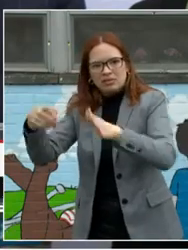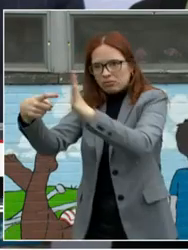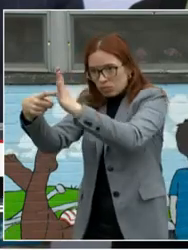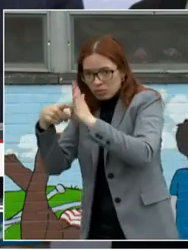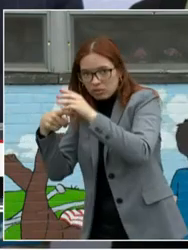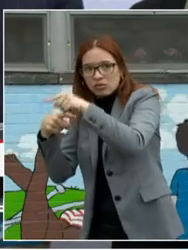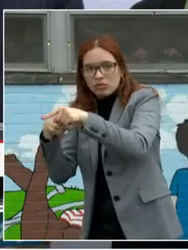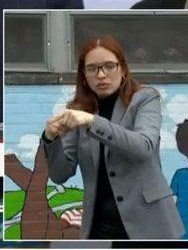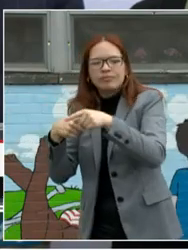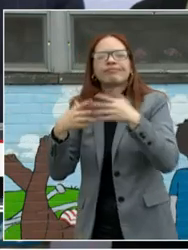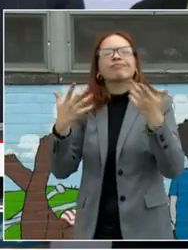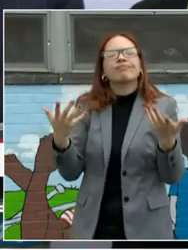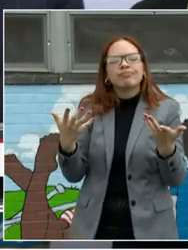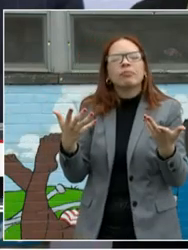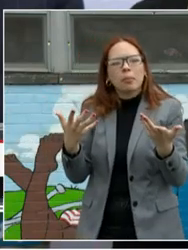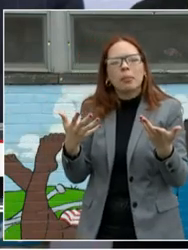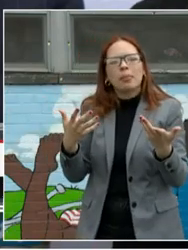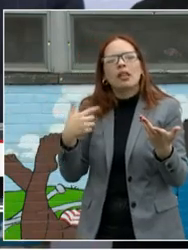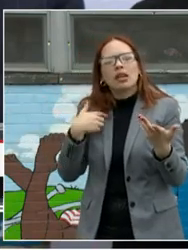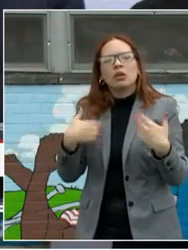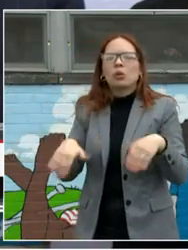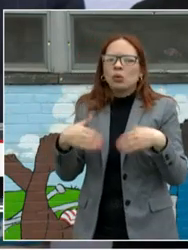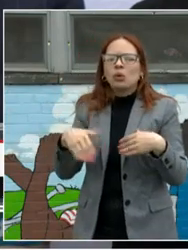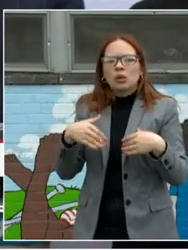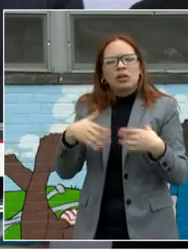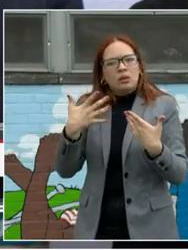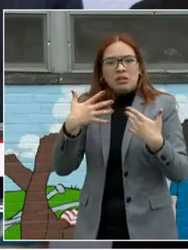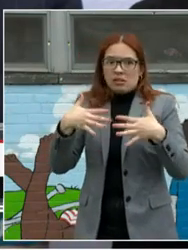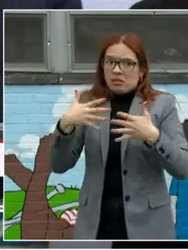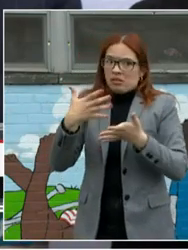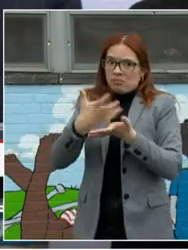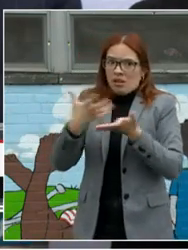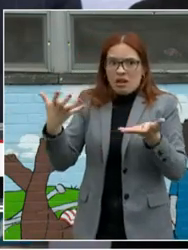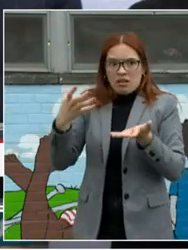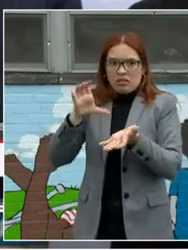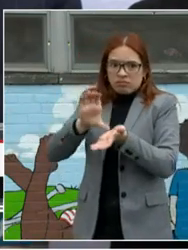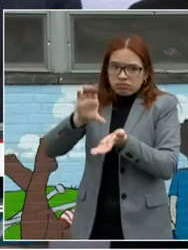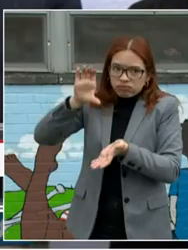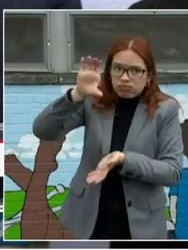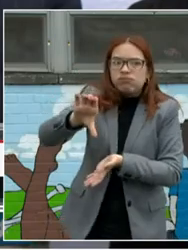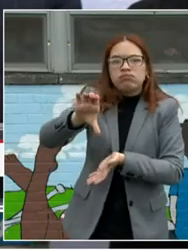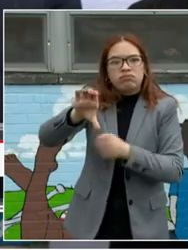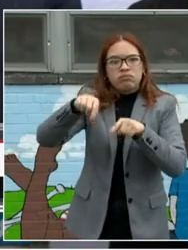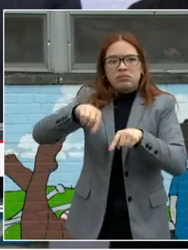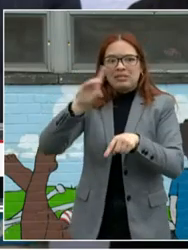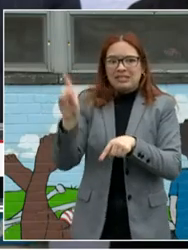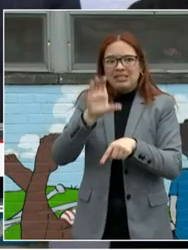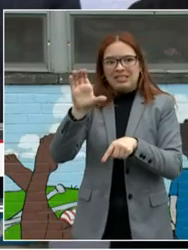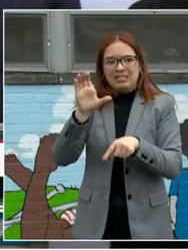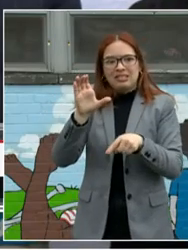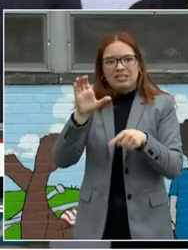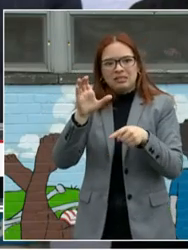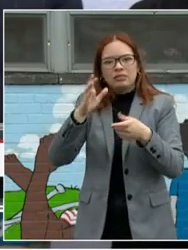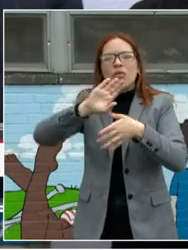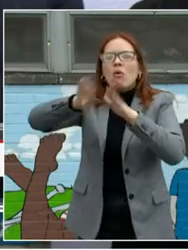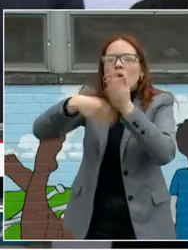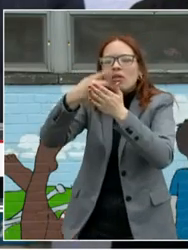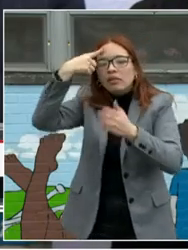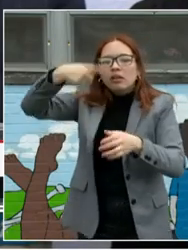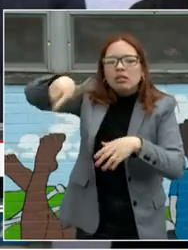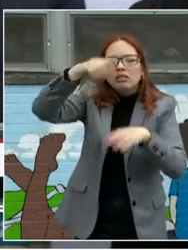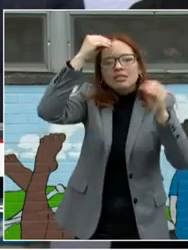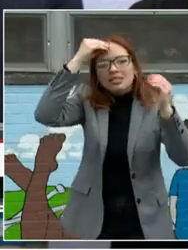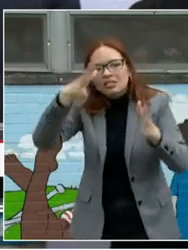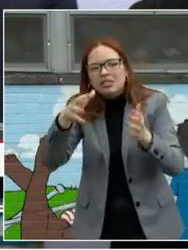have significant investments under DC LEAD to ensure that all of our educator, director level, teacher, and assistant have access